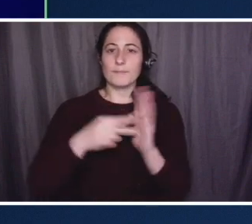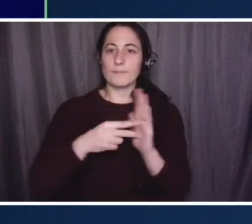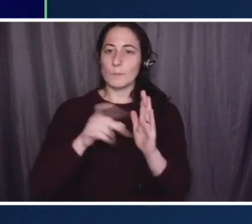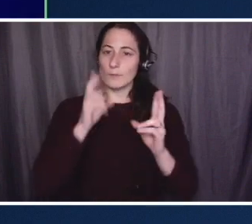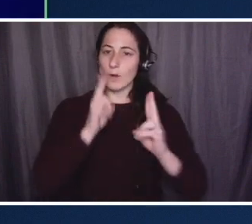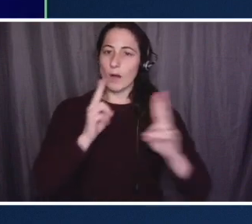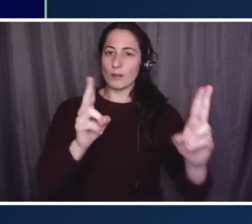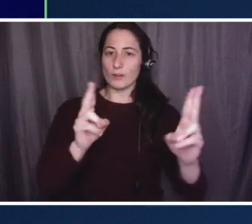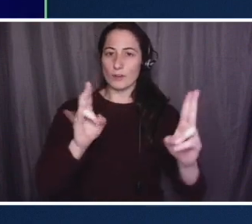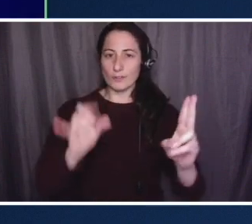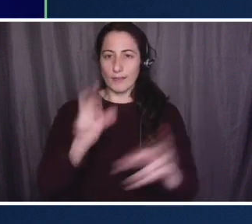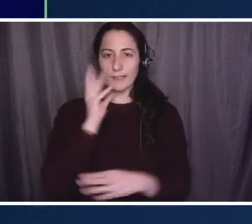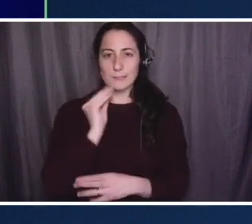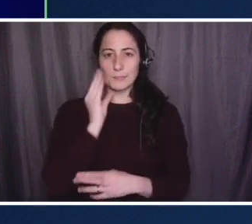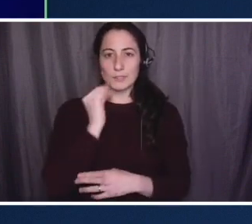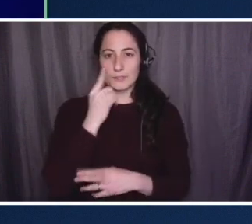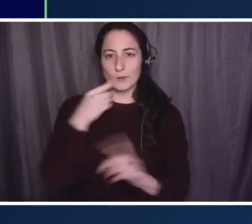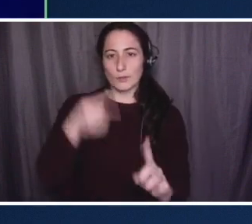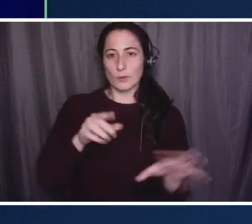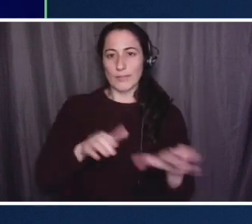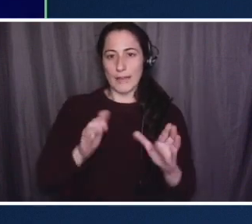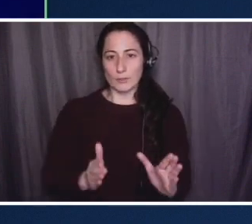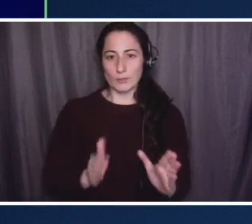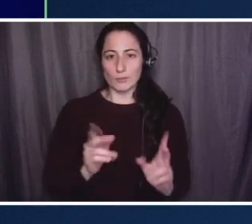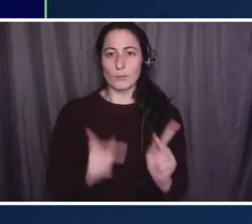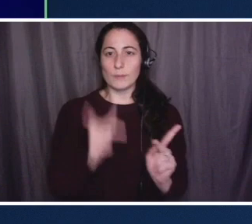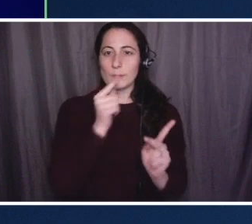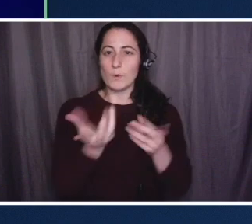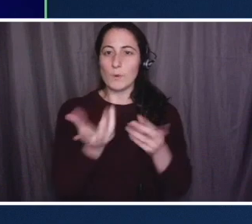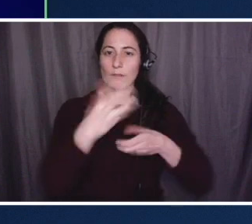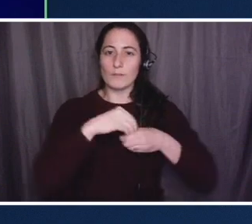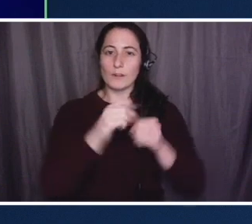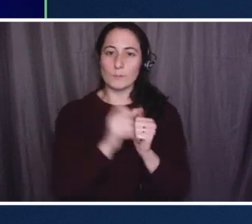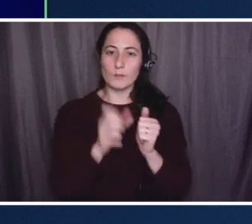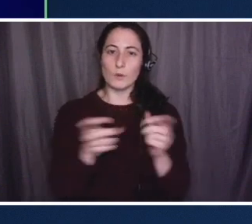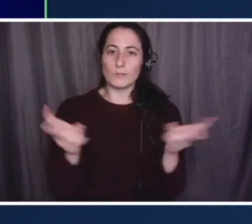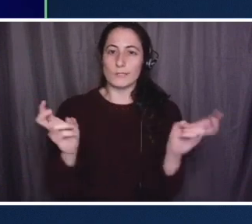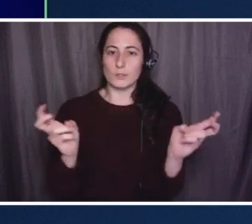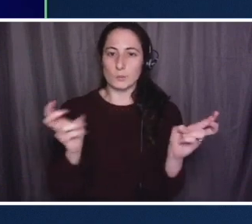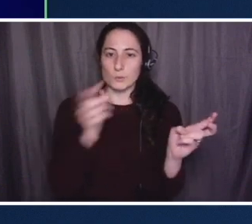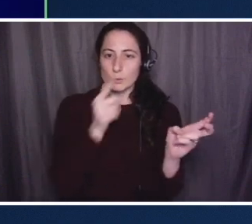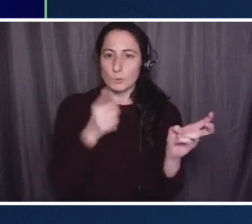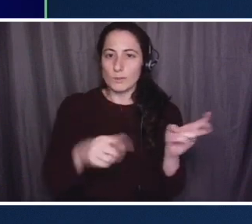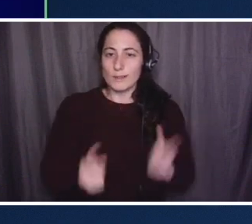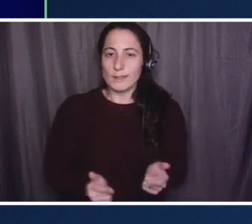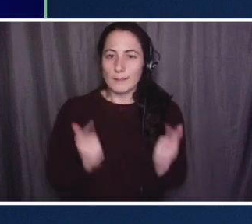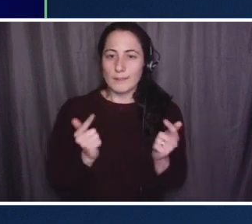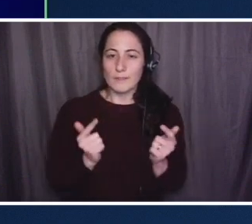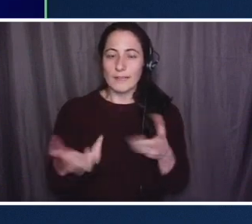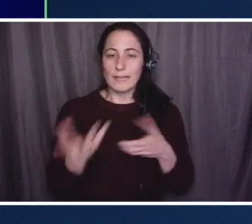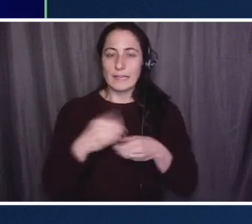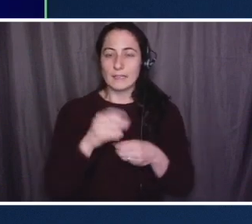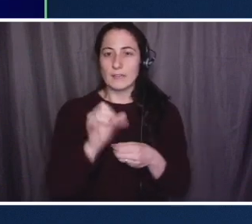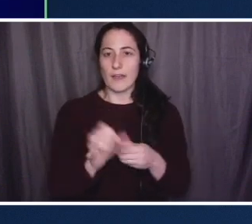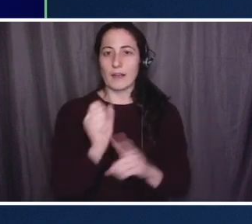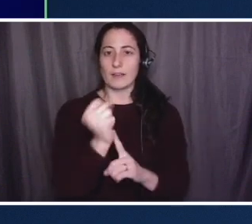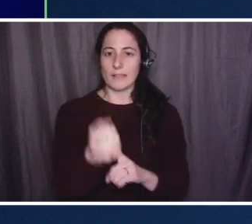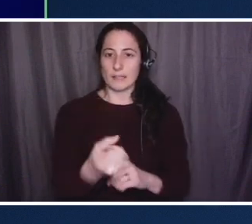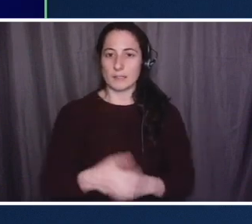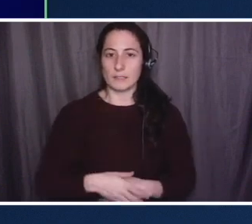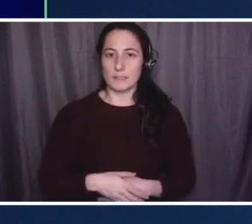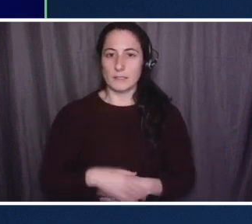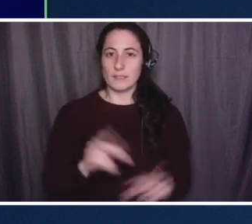those people who are most proximate to the issues and who are most close to living in this context that we're working in, and the ones who are on the front lines, right?